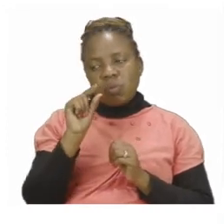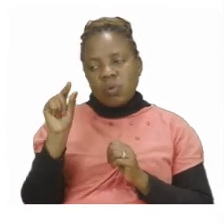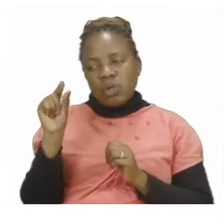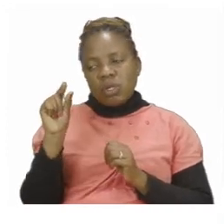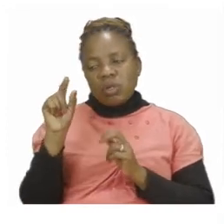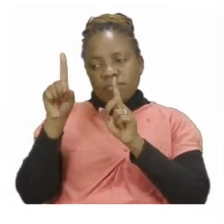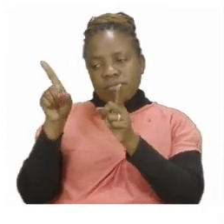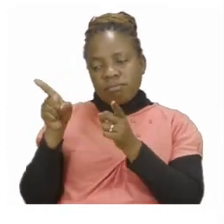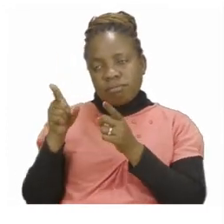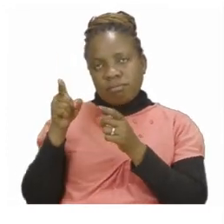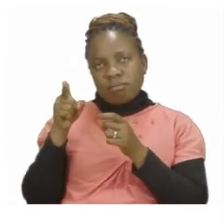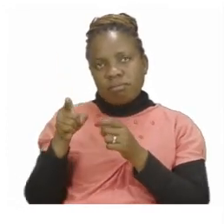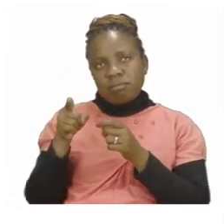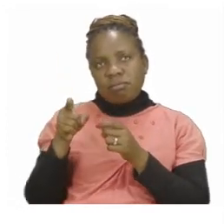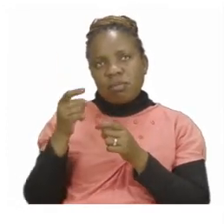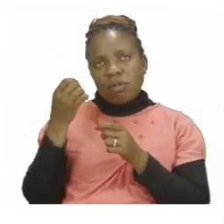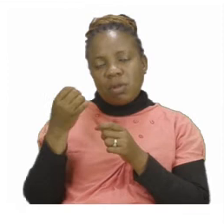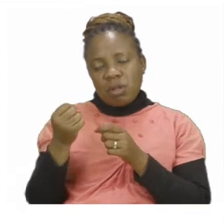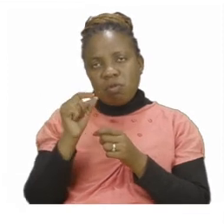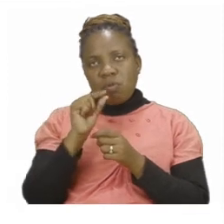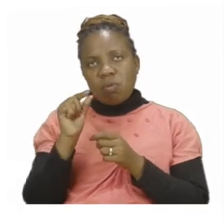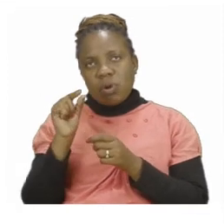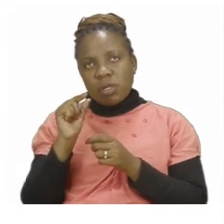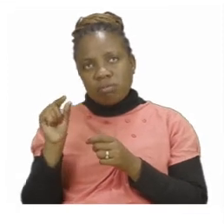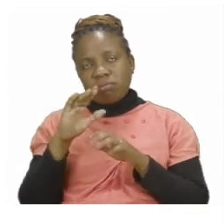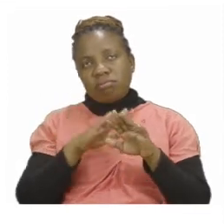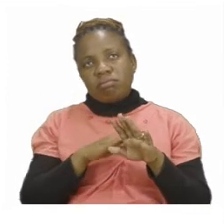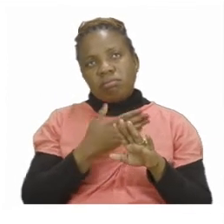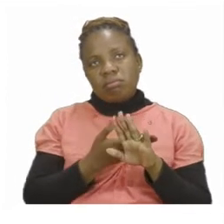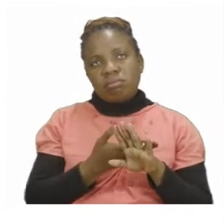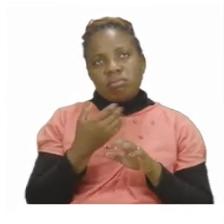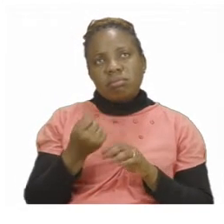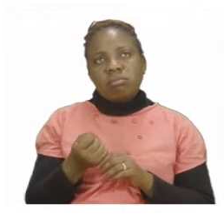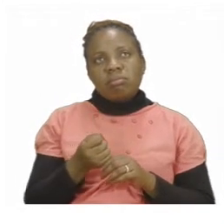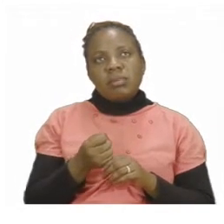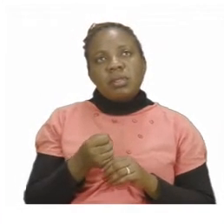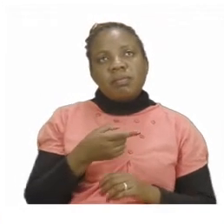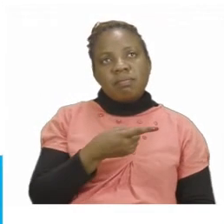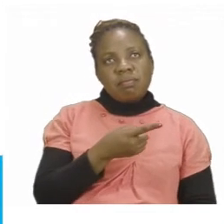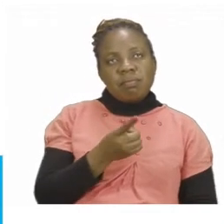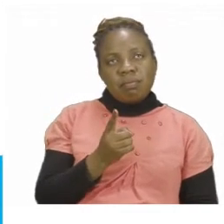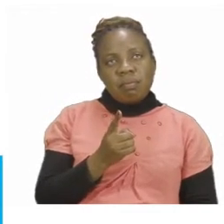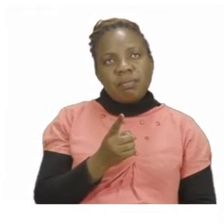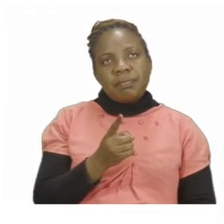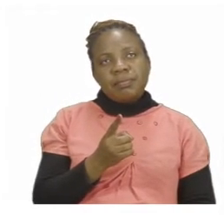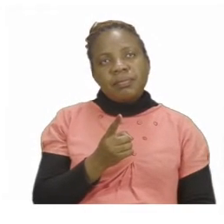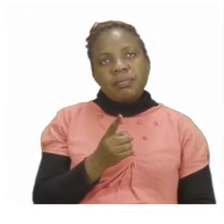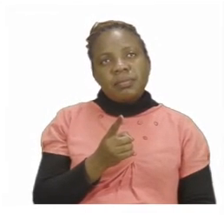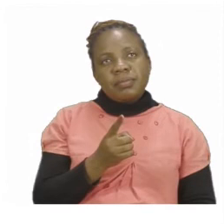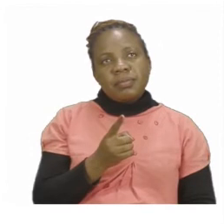provided. An example given, it says they, and then